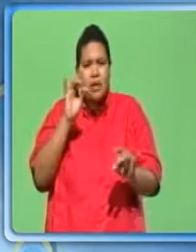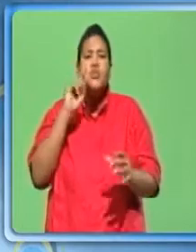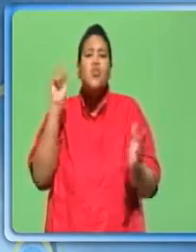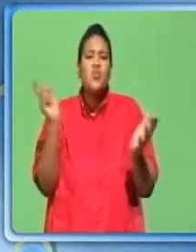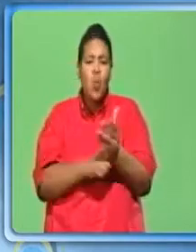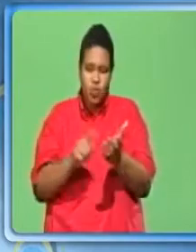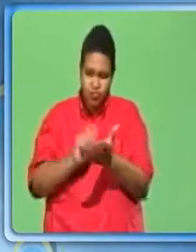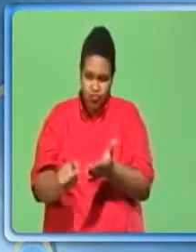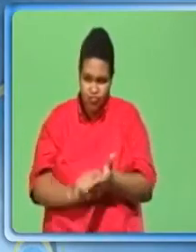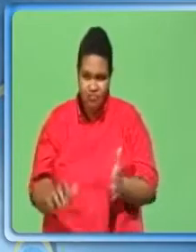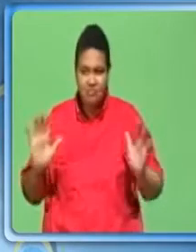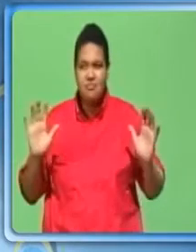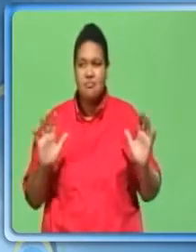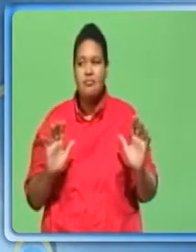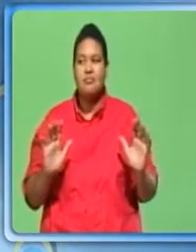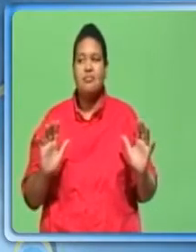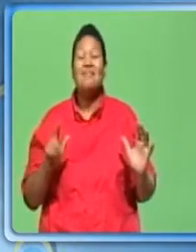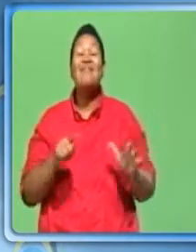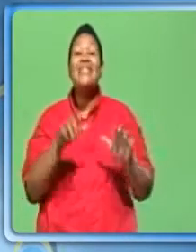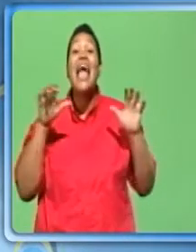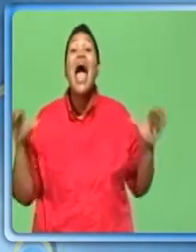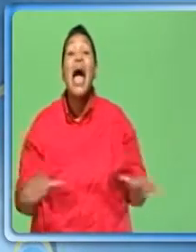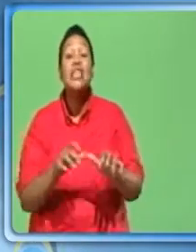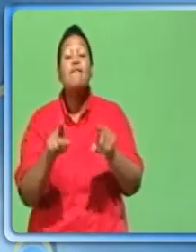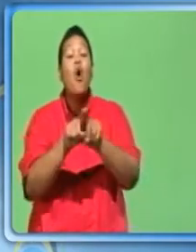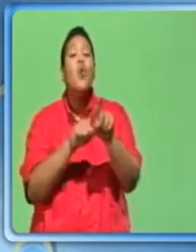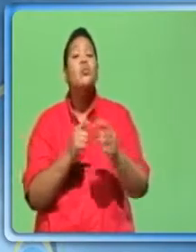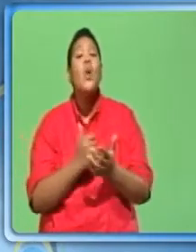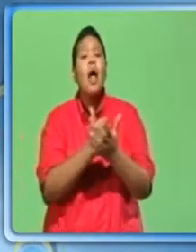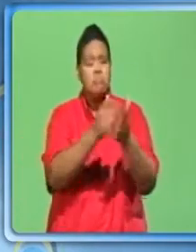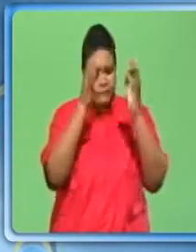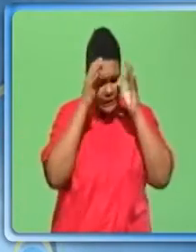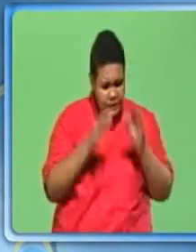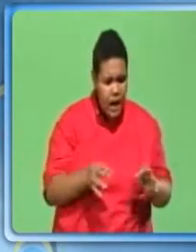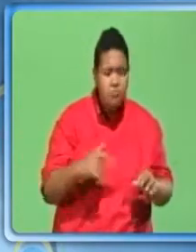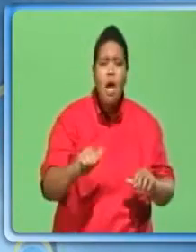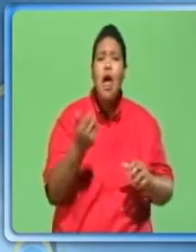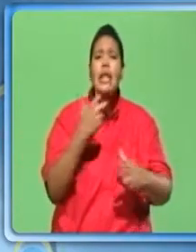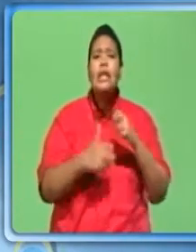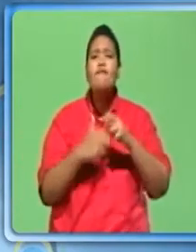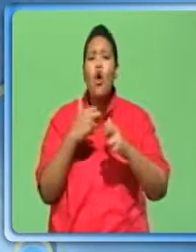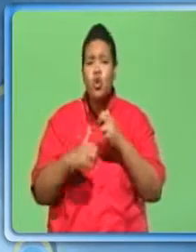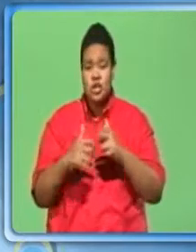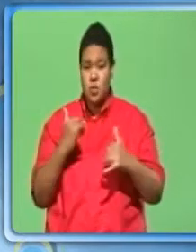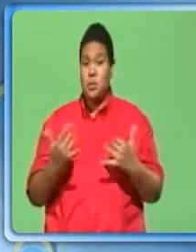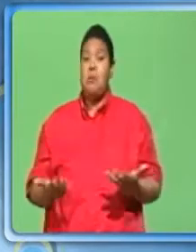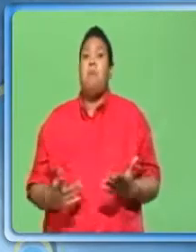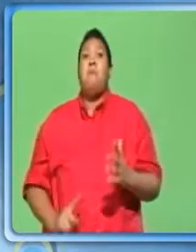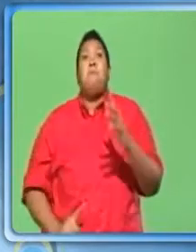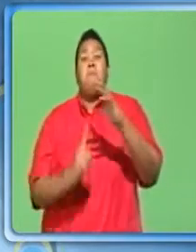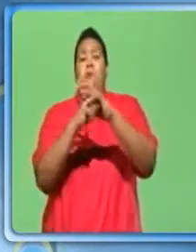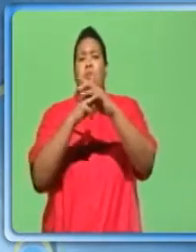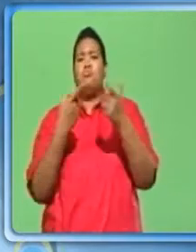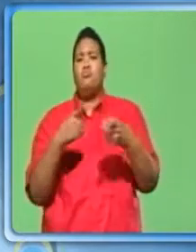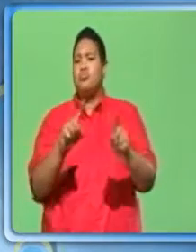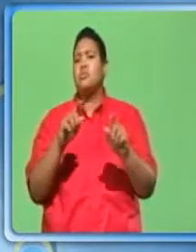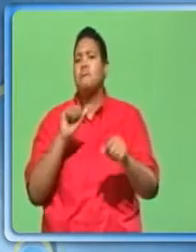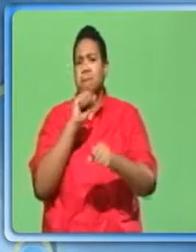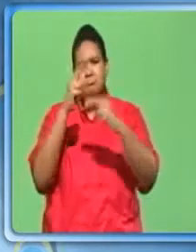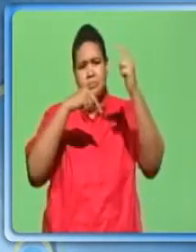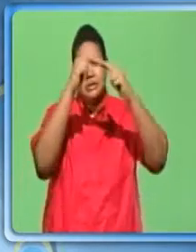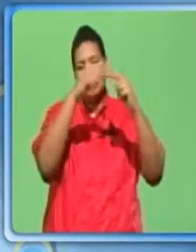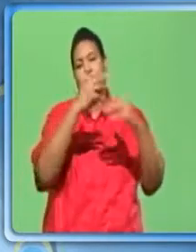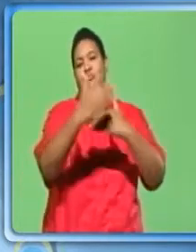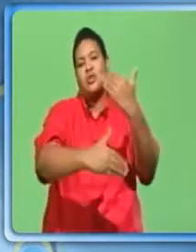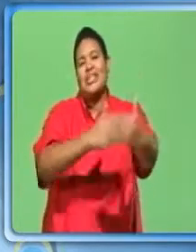noted. These activities will also help determine any difficulties which may arise during the construction